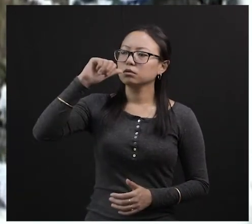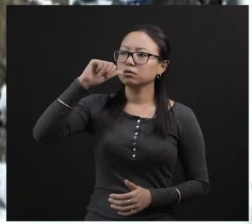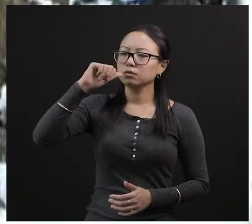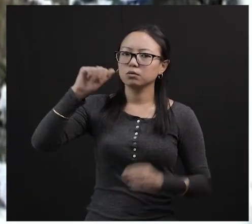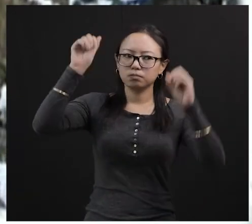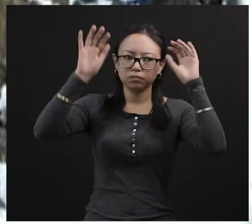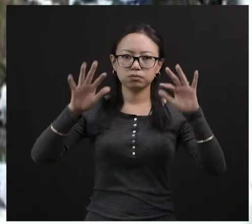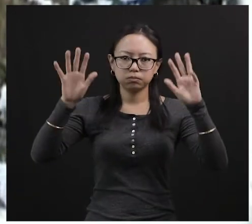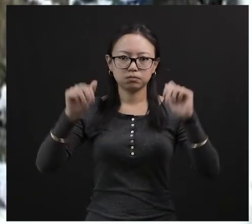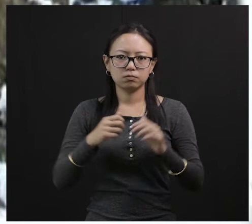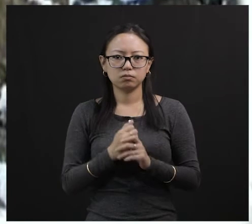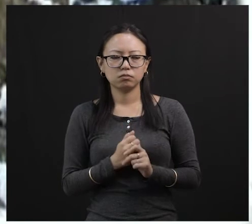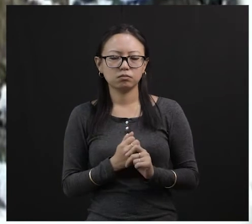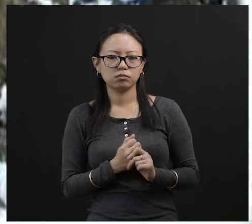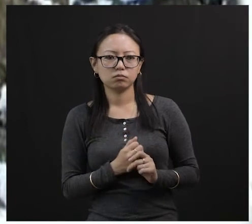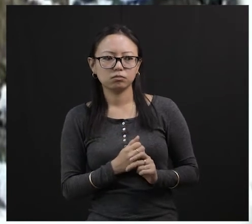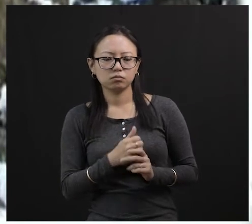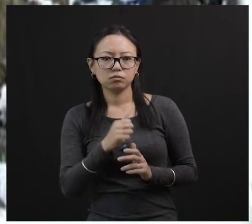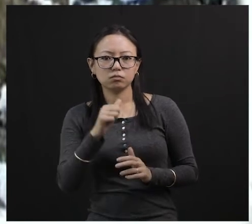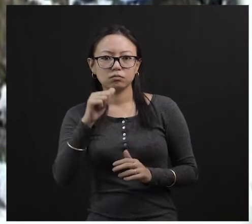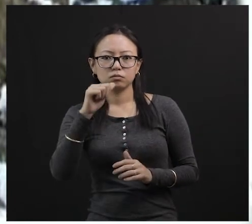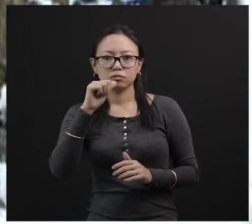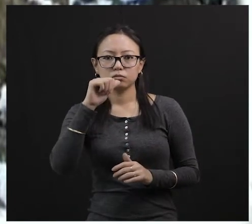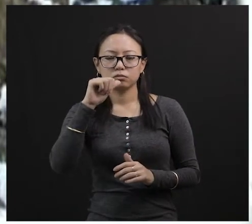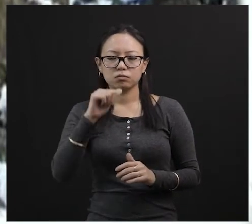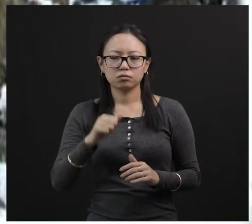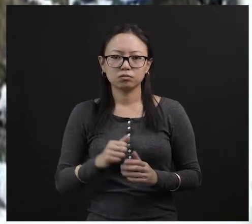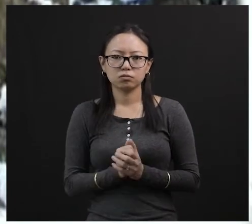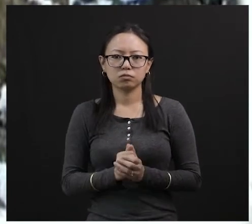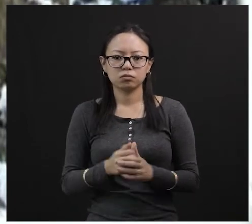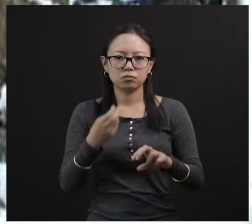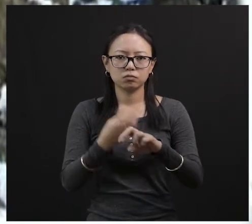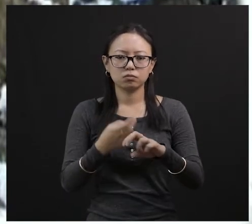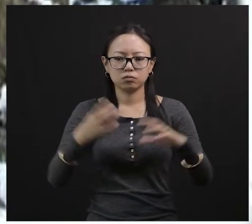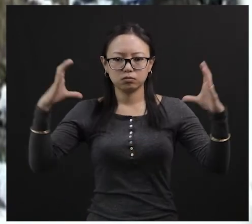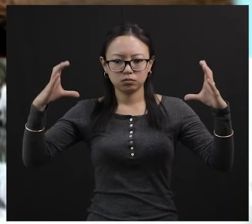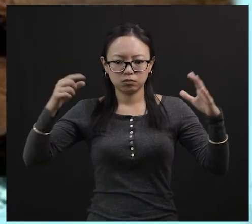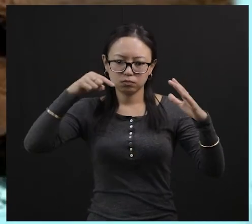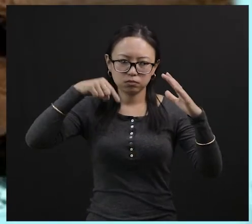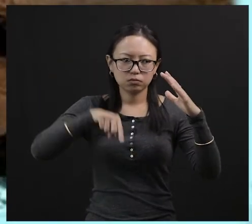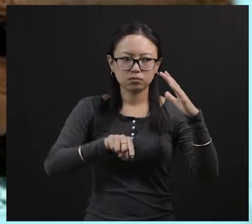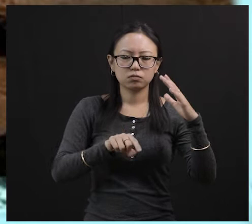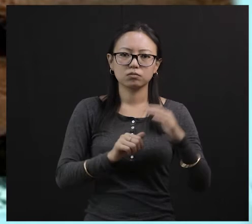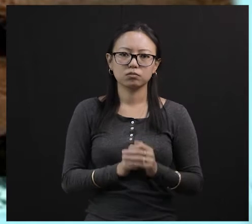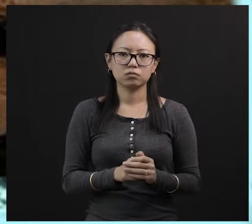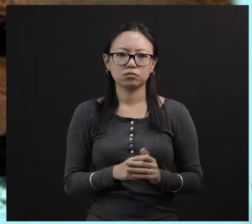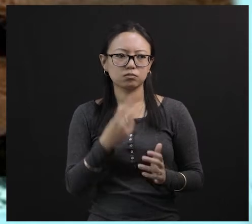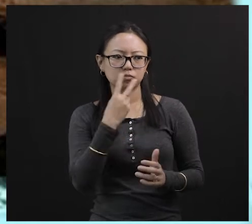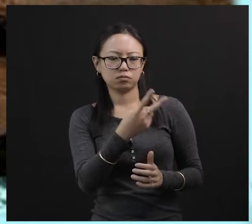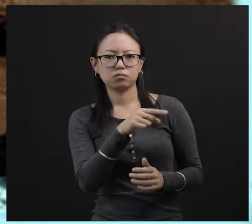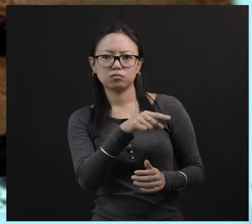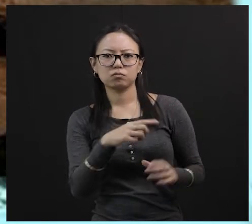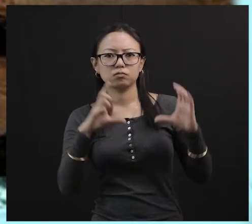can you see the water entering the rocks? Yes, by the action of water, see